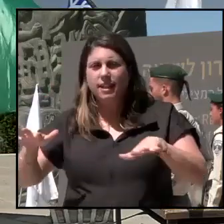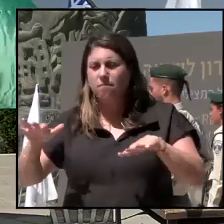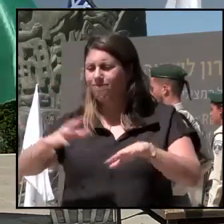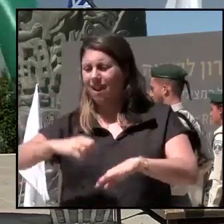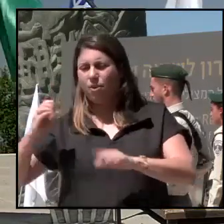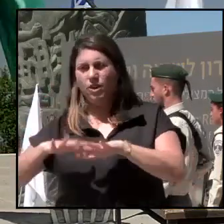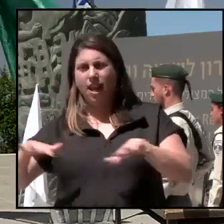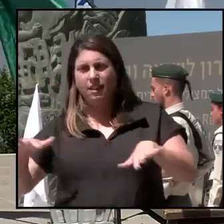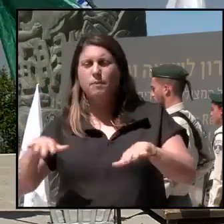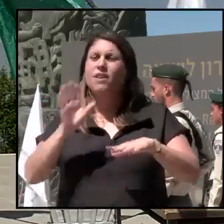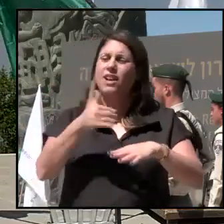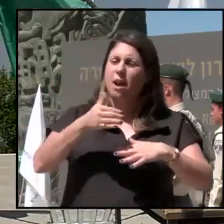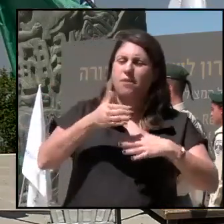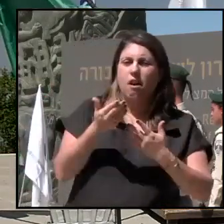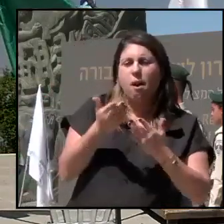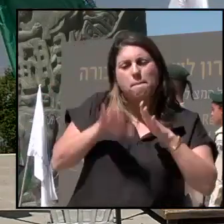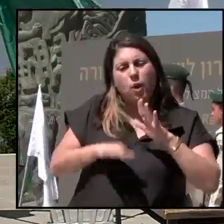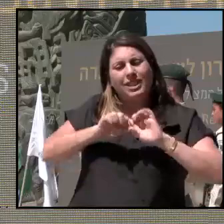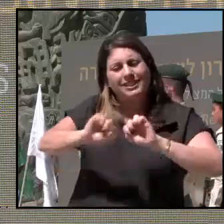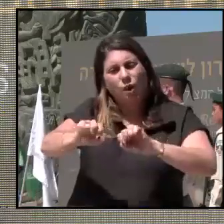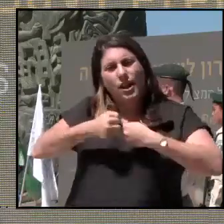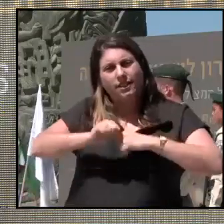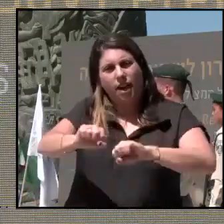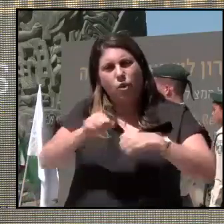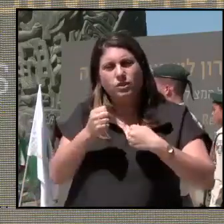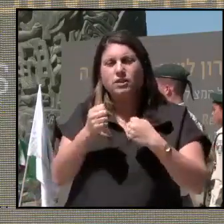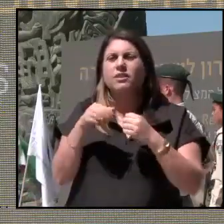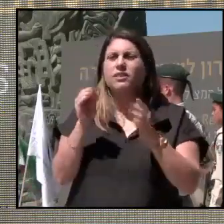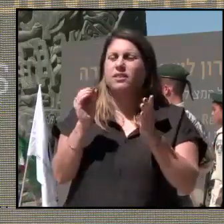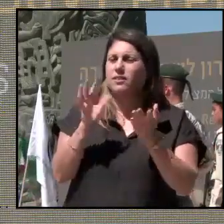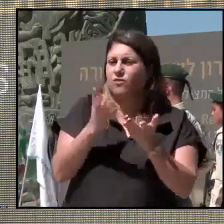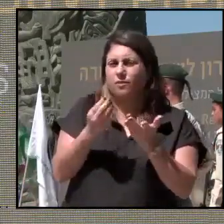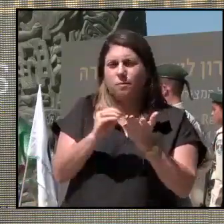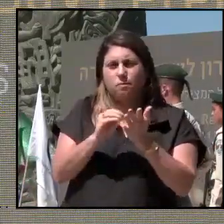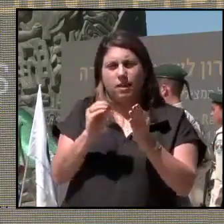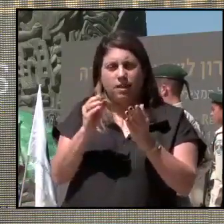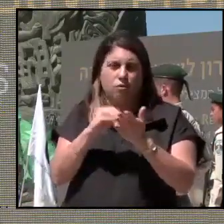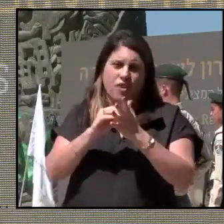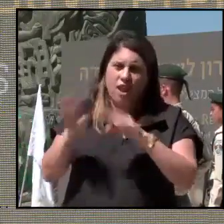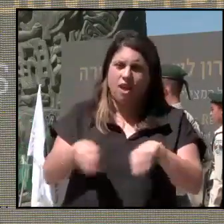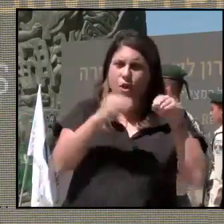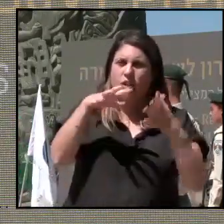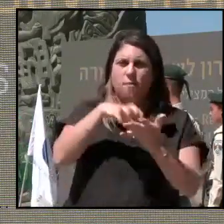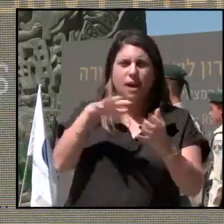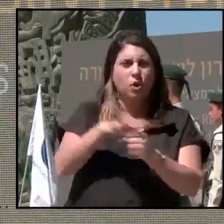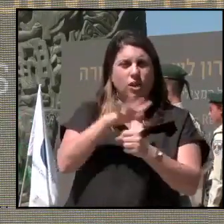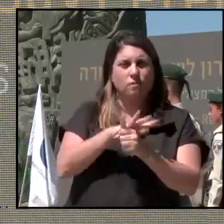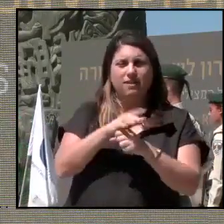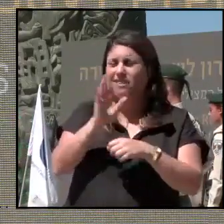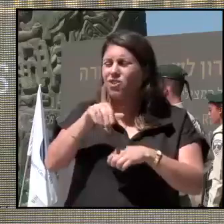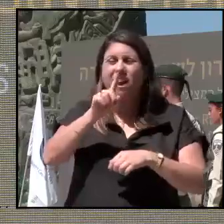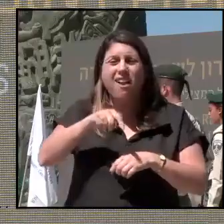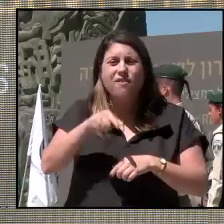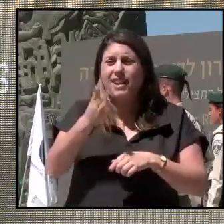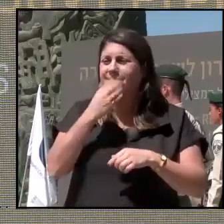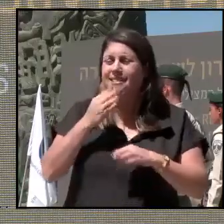parents and their solitary deportation, took place in the French transit camps of Pithiviers and Beaune-la-Rolande. These thousands of children of